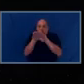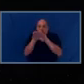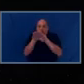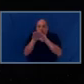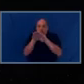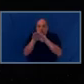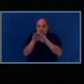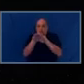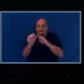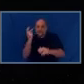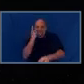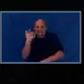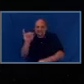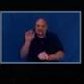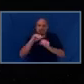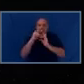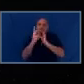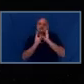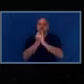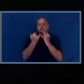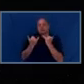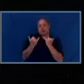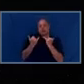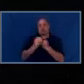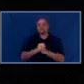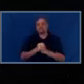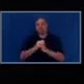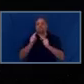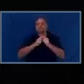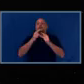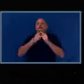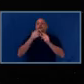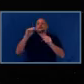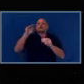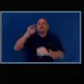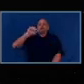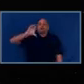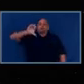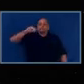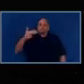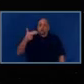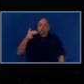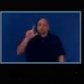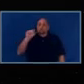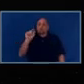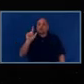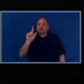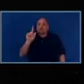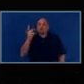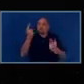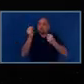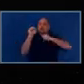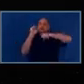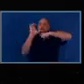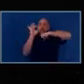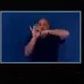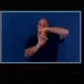see happening right here. Then in March, the spacecraft departs orbits around from